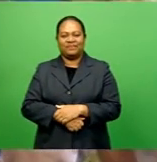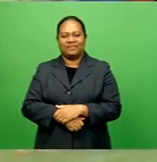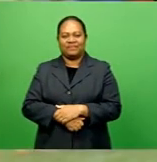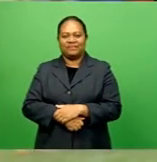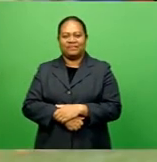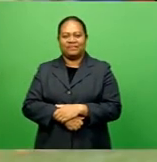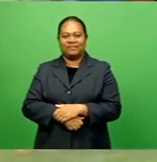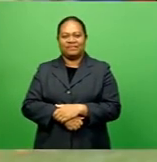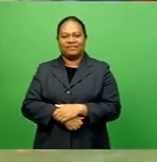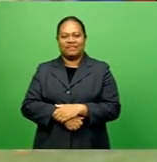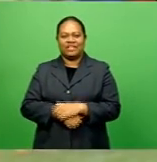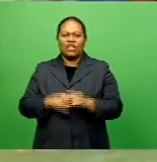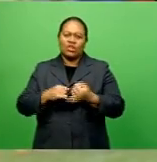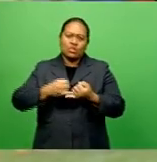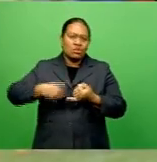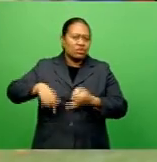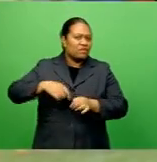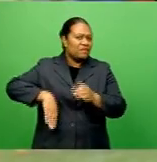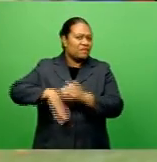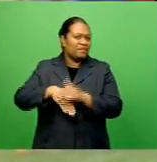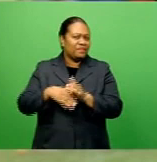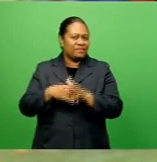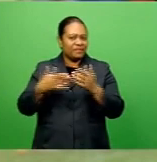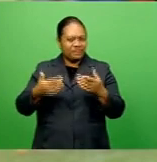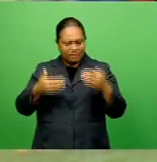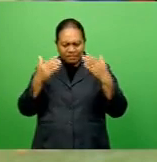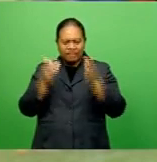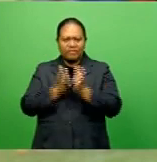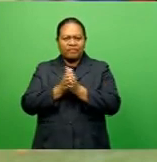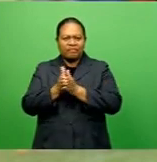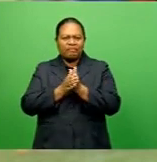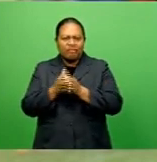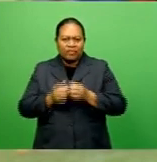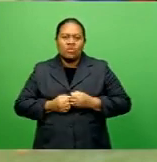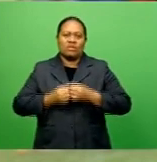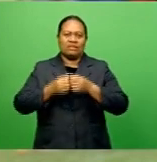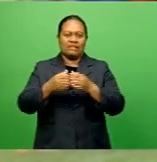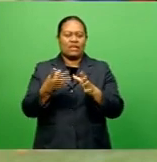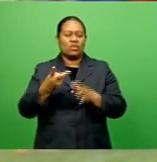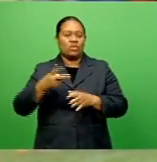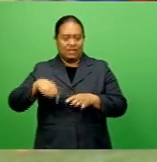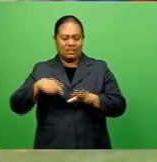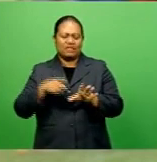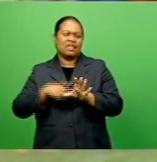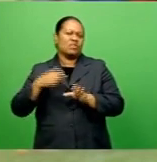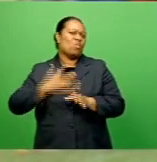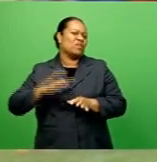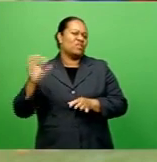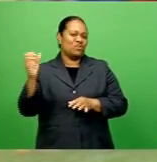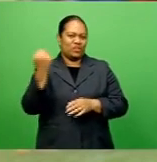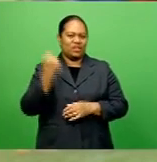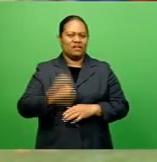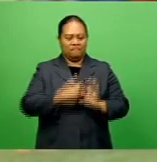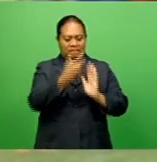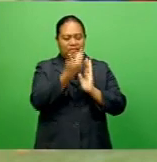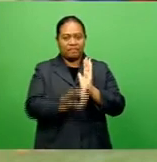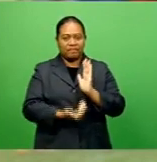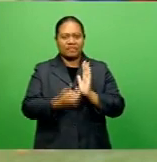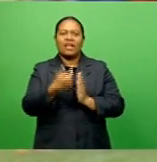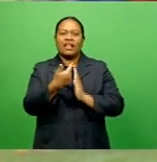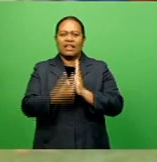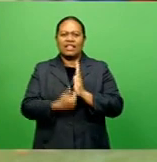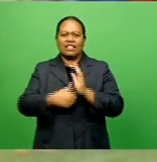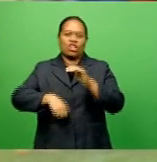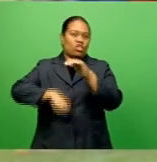Sports. The Suva football side will be looking to start its 2021 season with a win. Number 1 on the list is toppling Lambasa